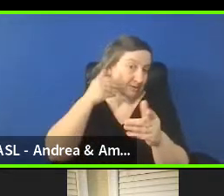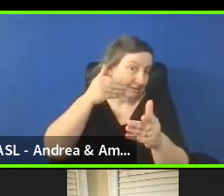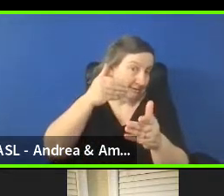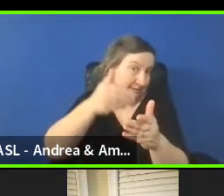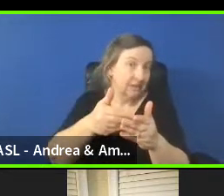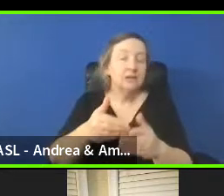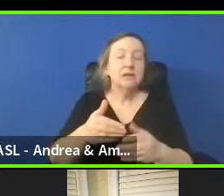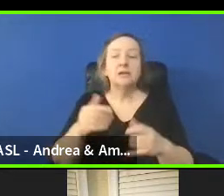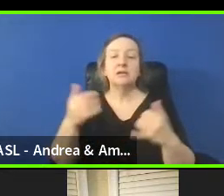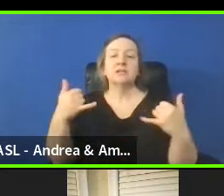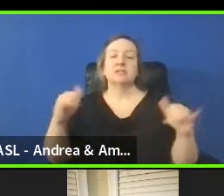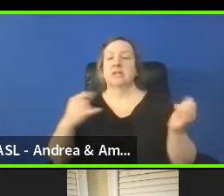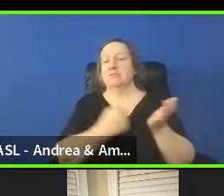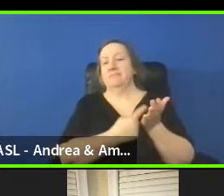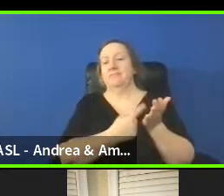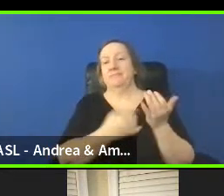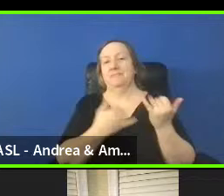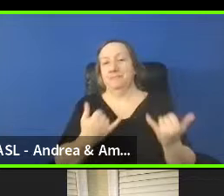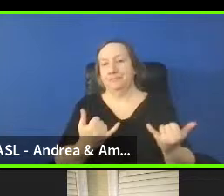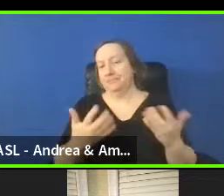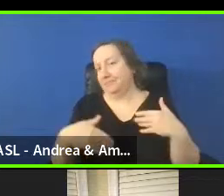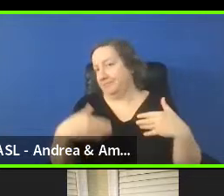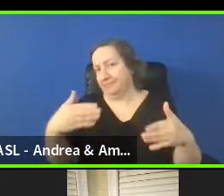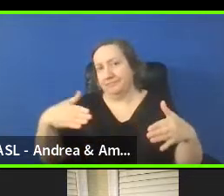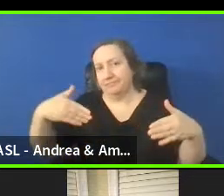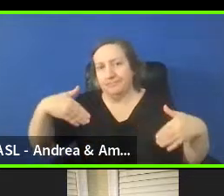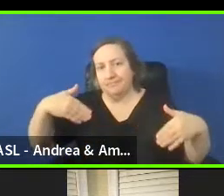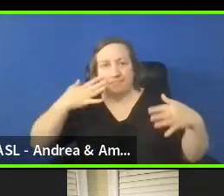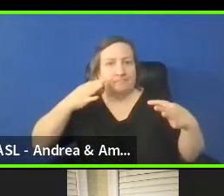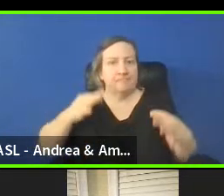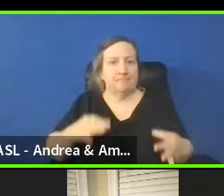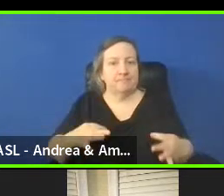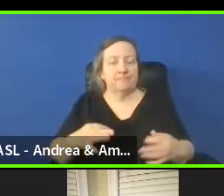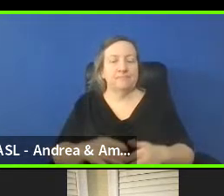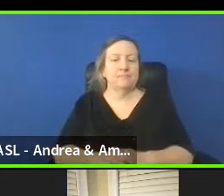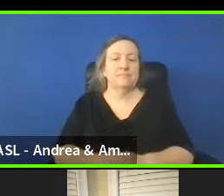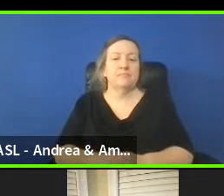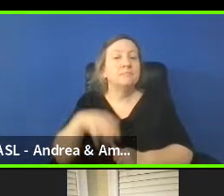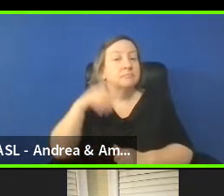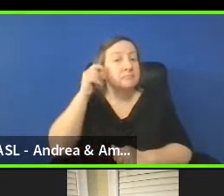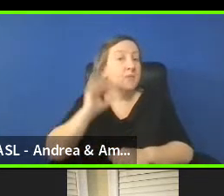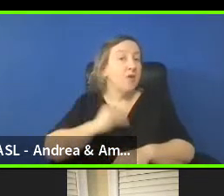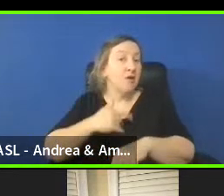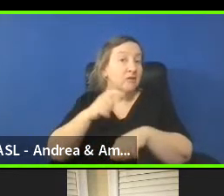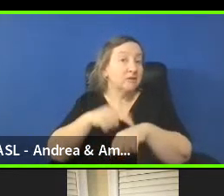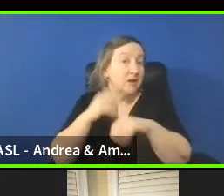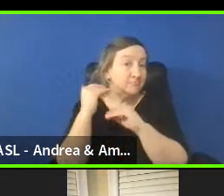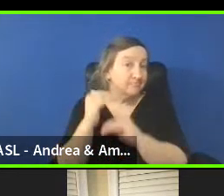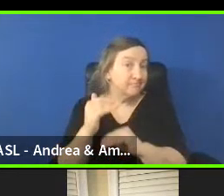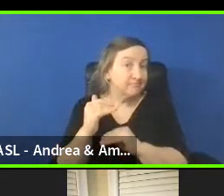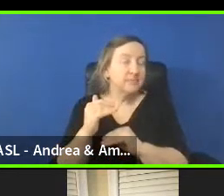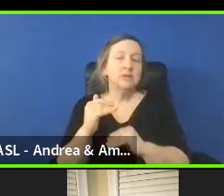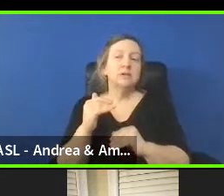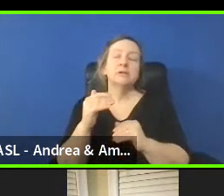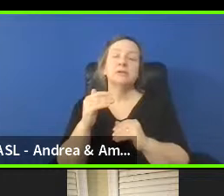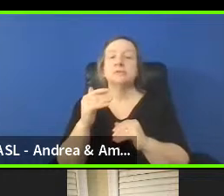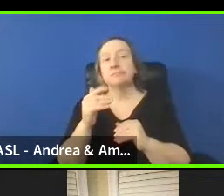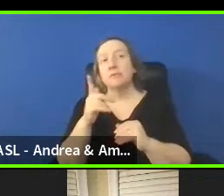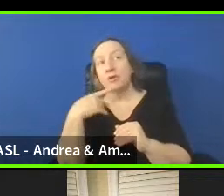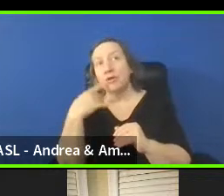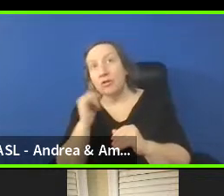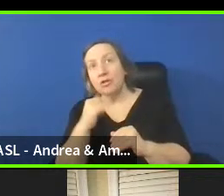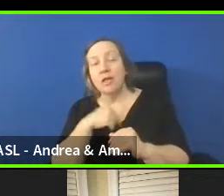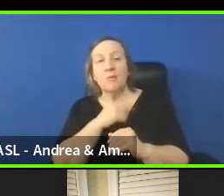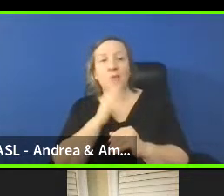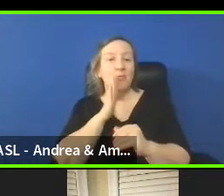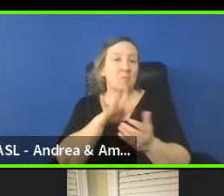is still being talked about because once again, our timeline puts us in the middle